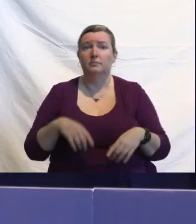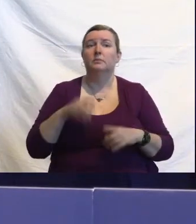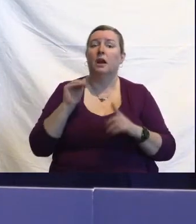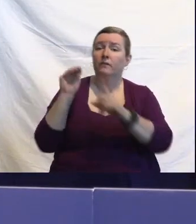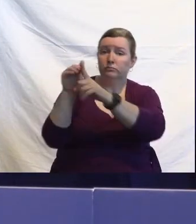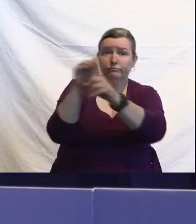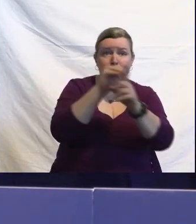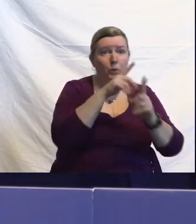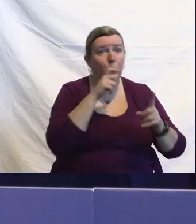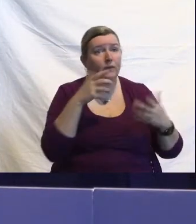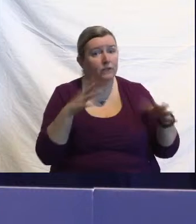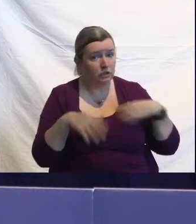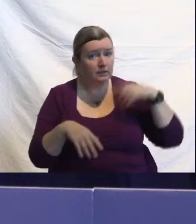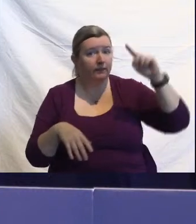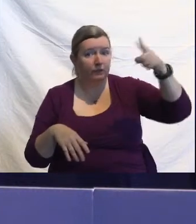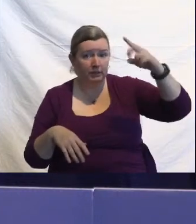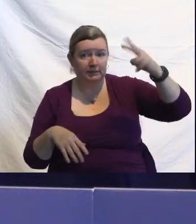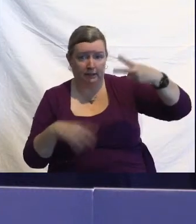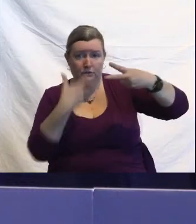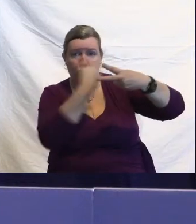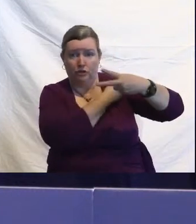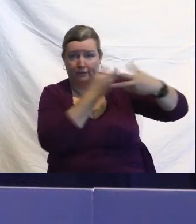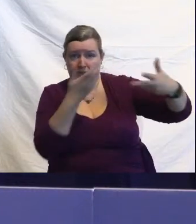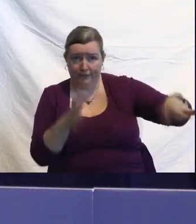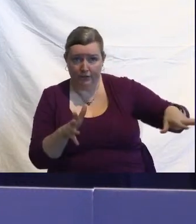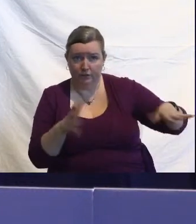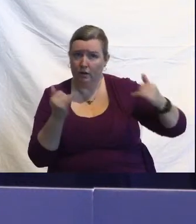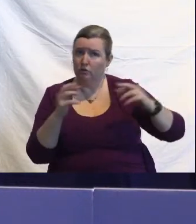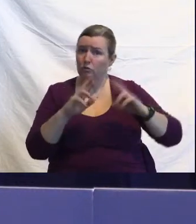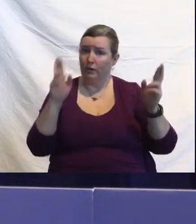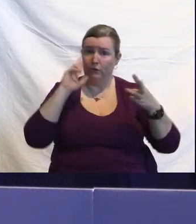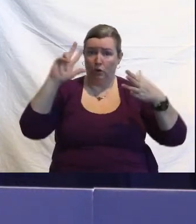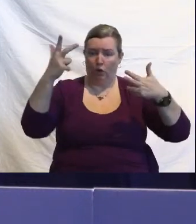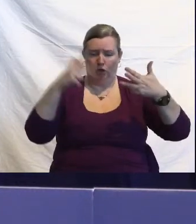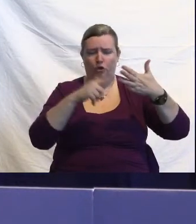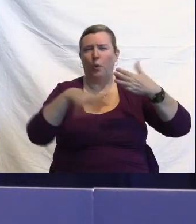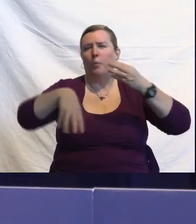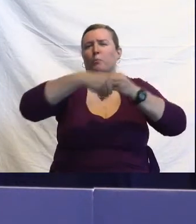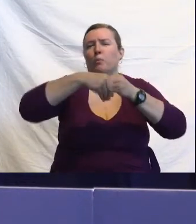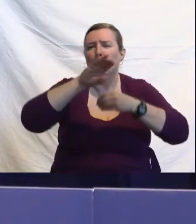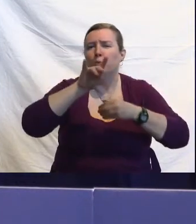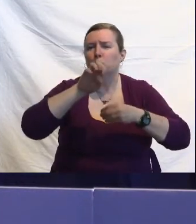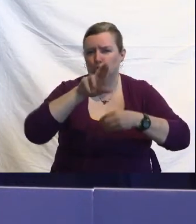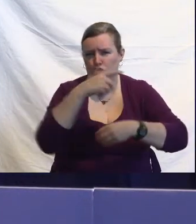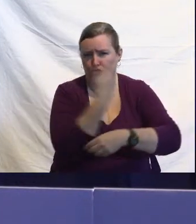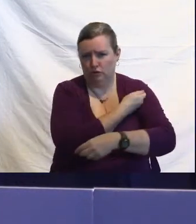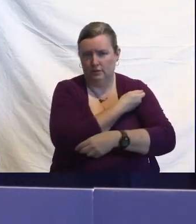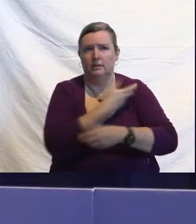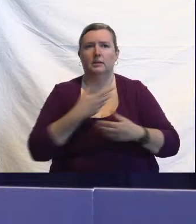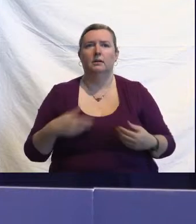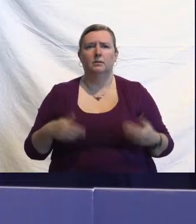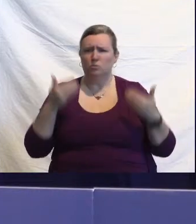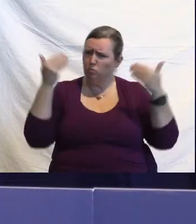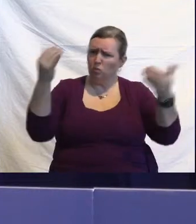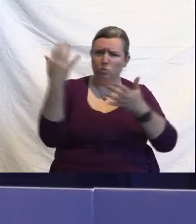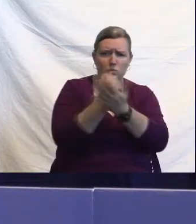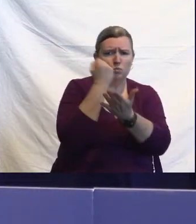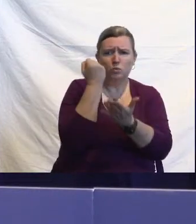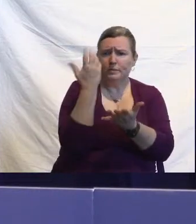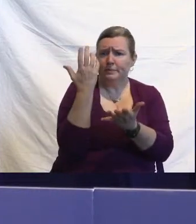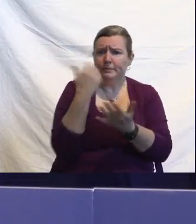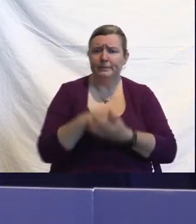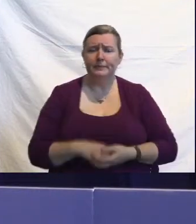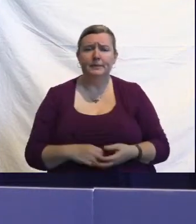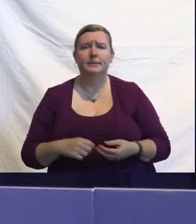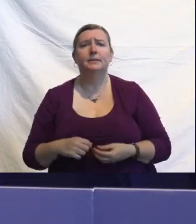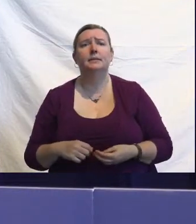far, 23.6% of those eligible to receive a booster have received a booster. For those who received Pfizer